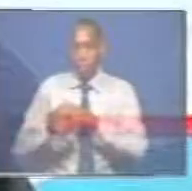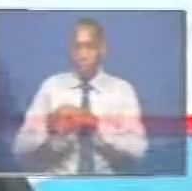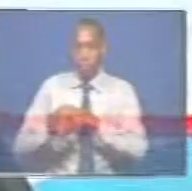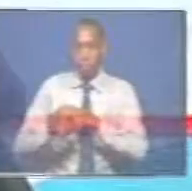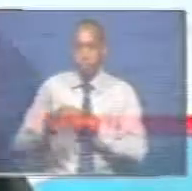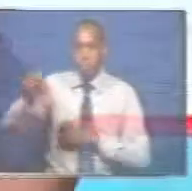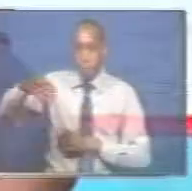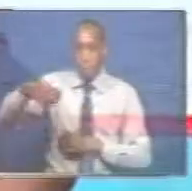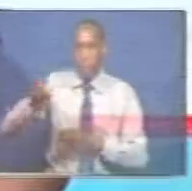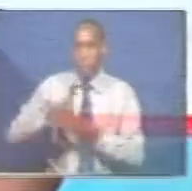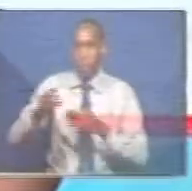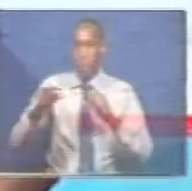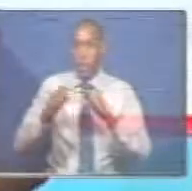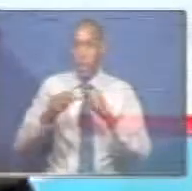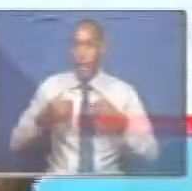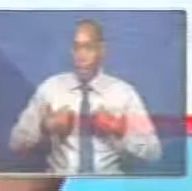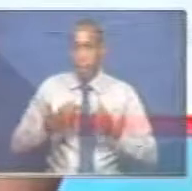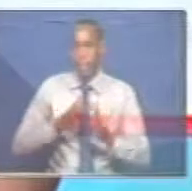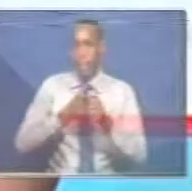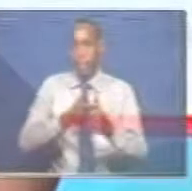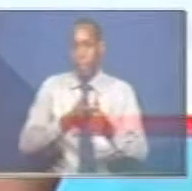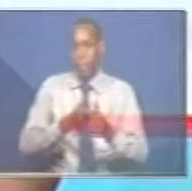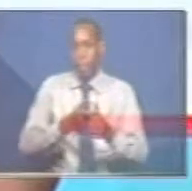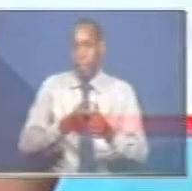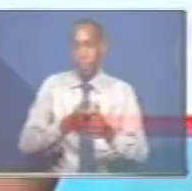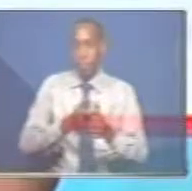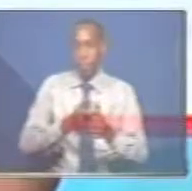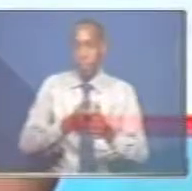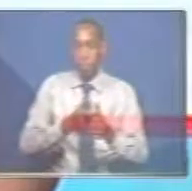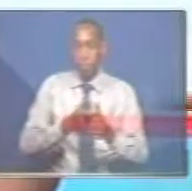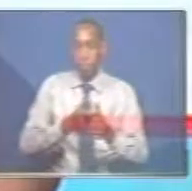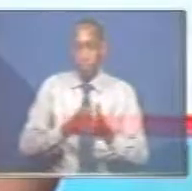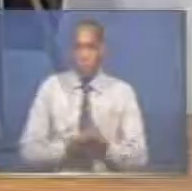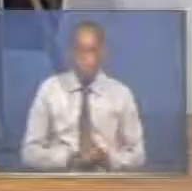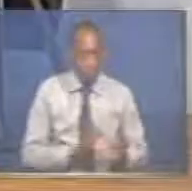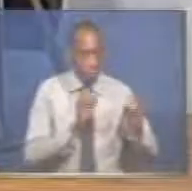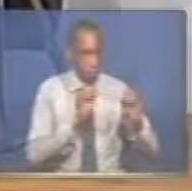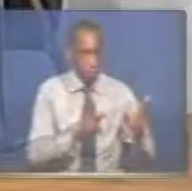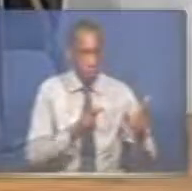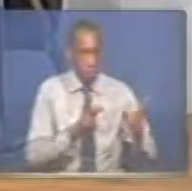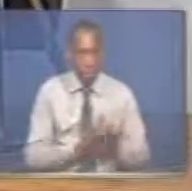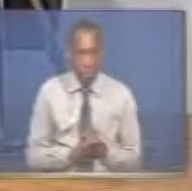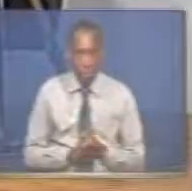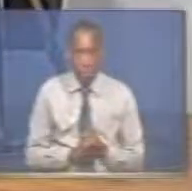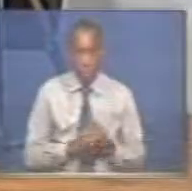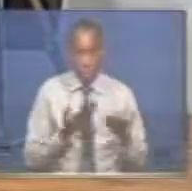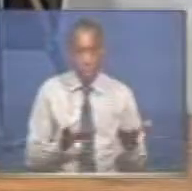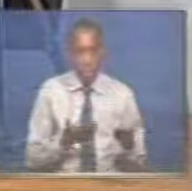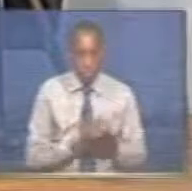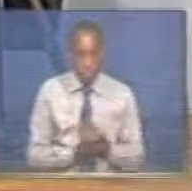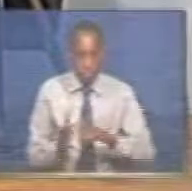card and get some loyalty. So there should be an attachment for that. Okay. Yes. And now on a lighter note, of